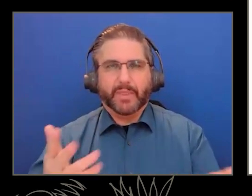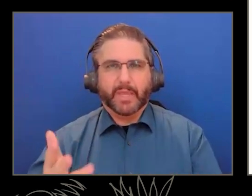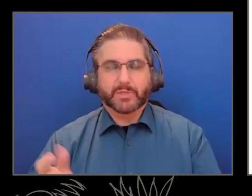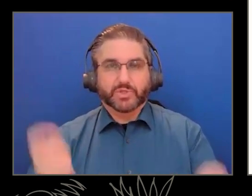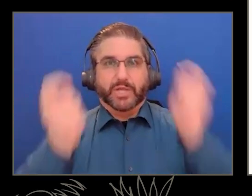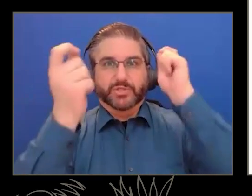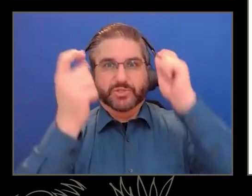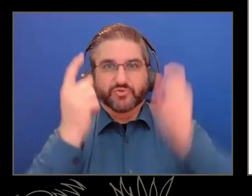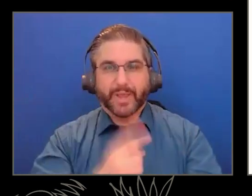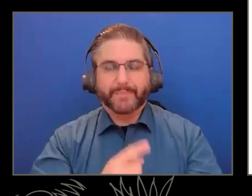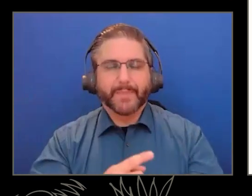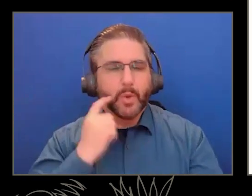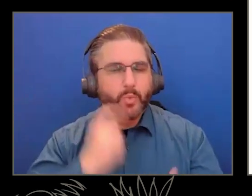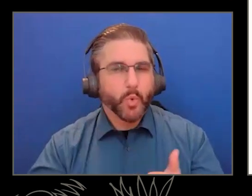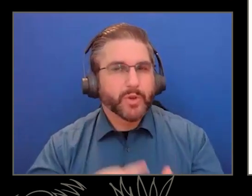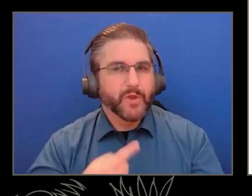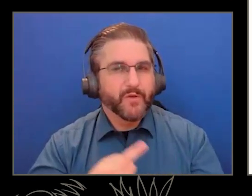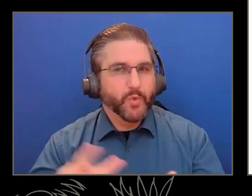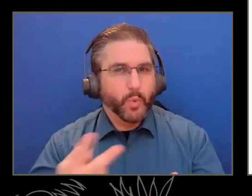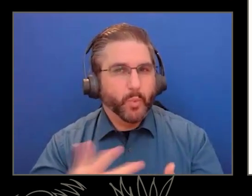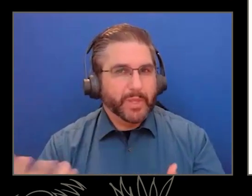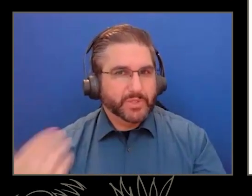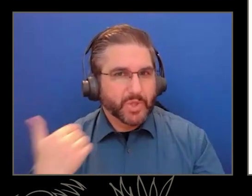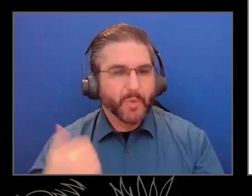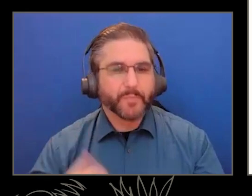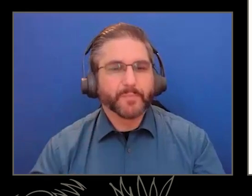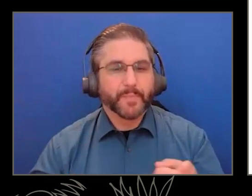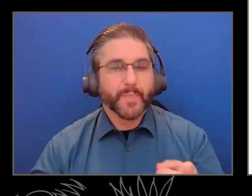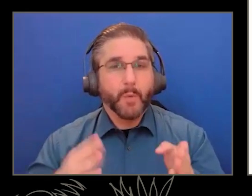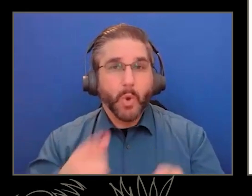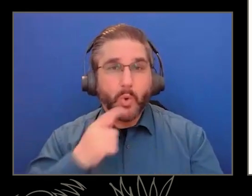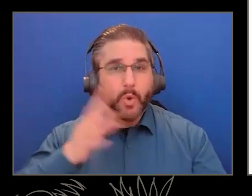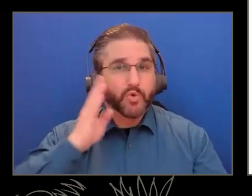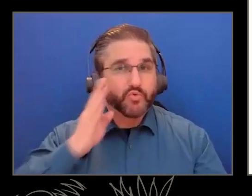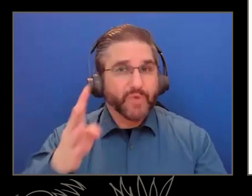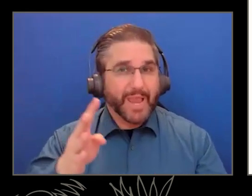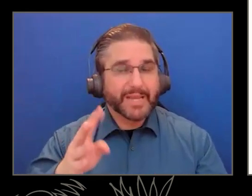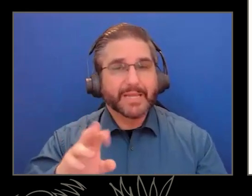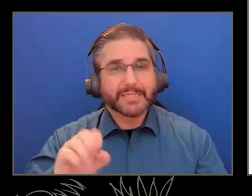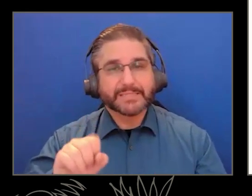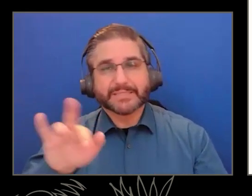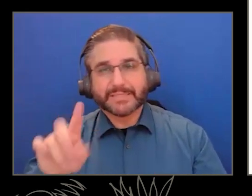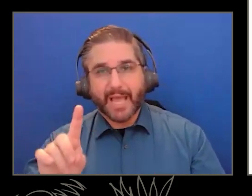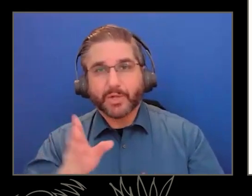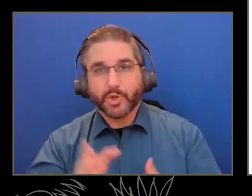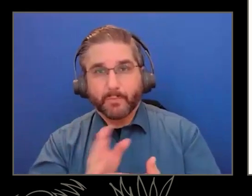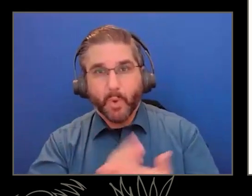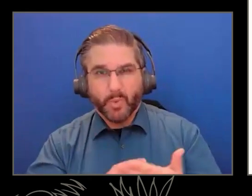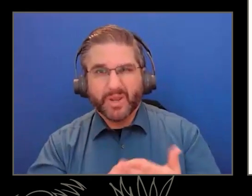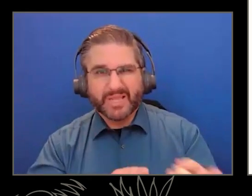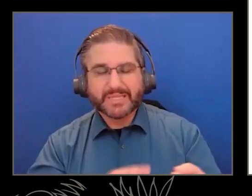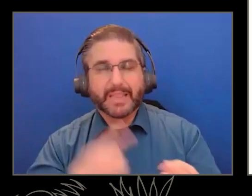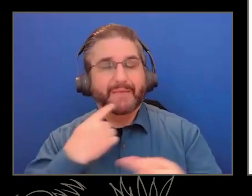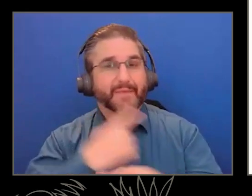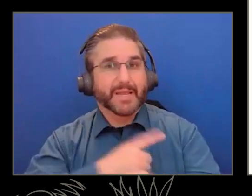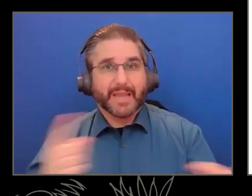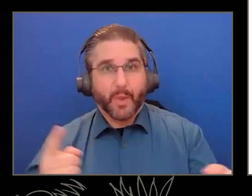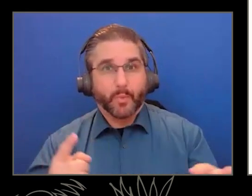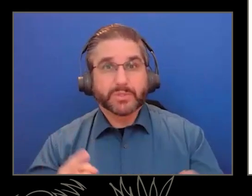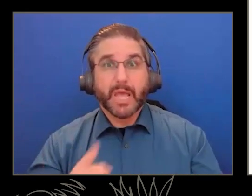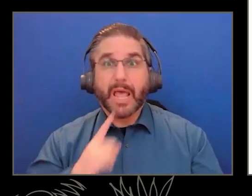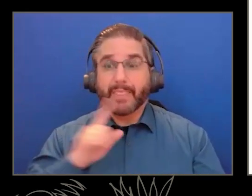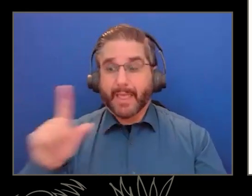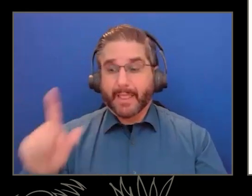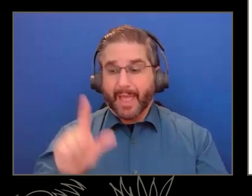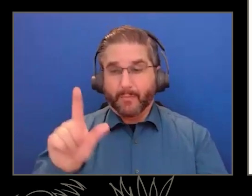have seen on the internet, the creator of styled components, or the core maintainer, I should say, has announced that not only is the library